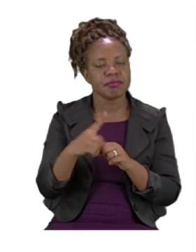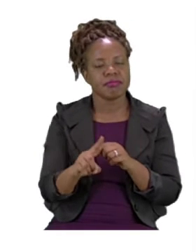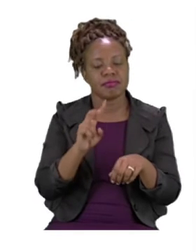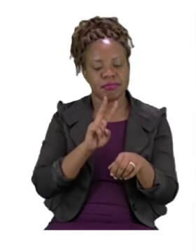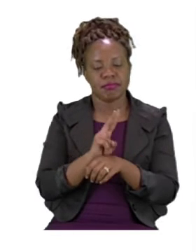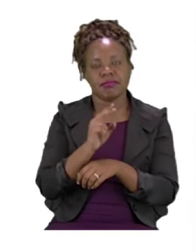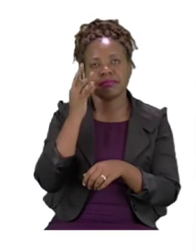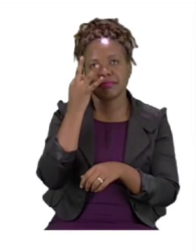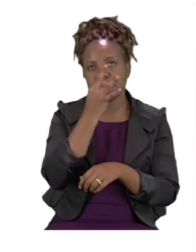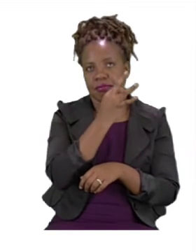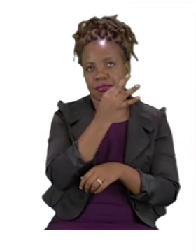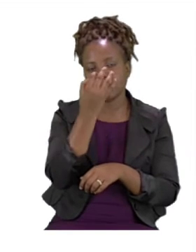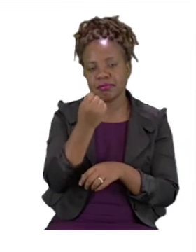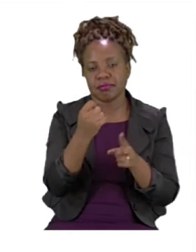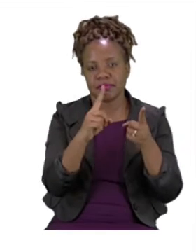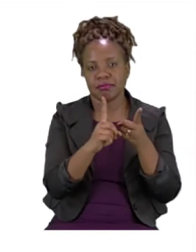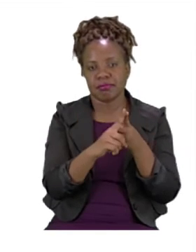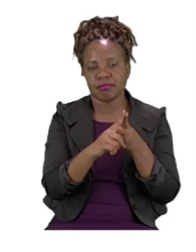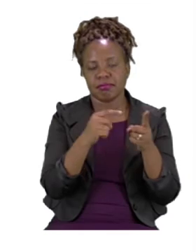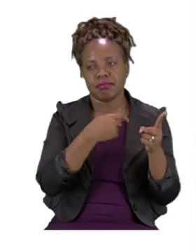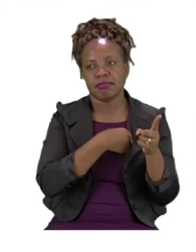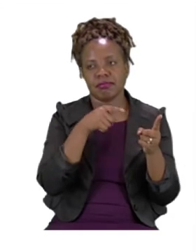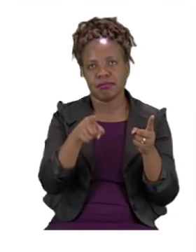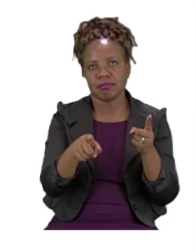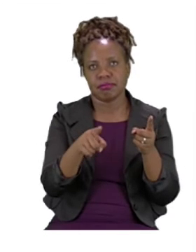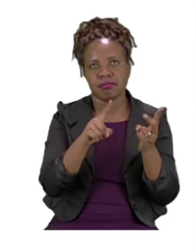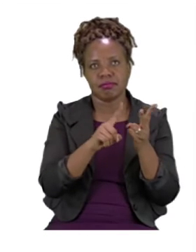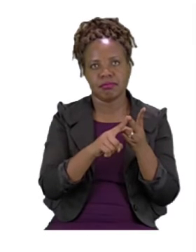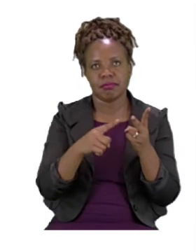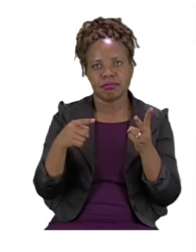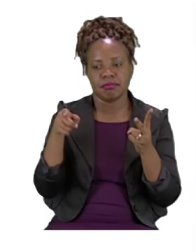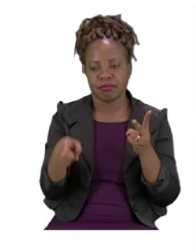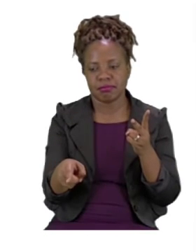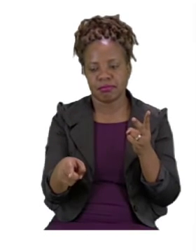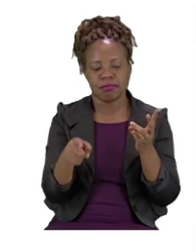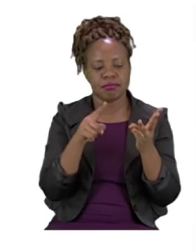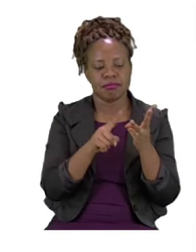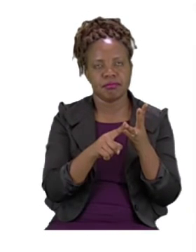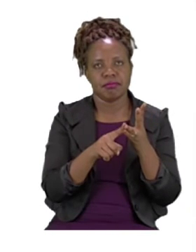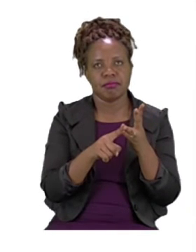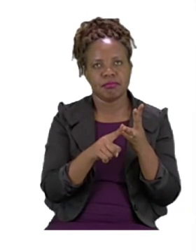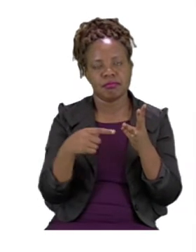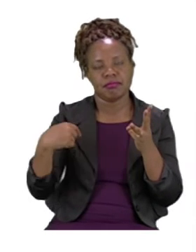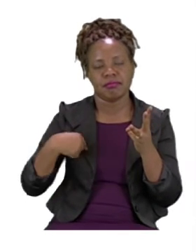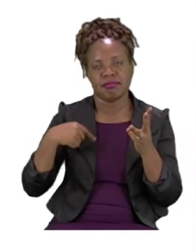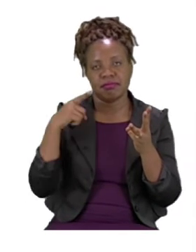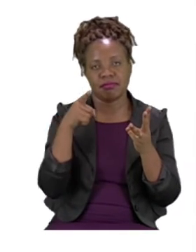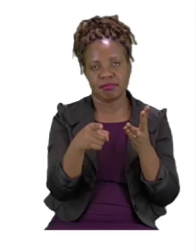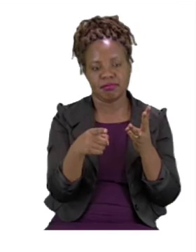flower has the words she, it, and